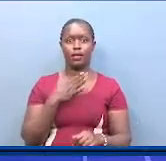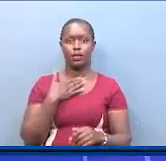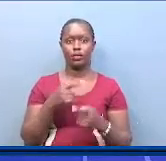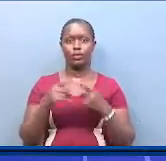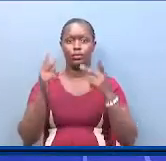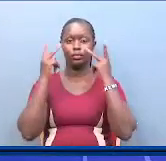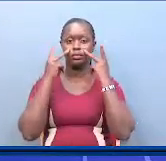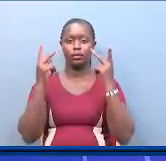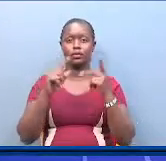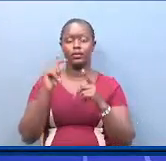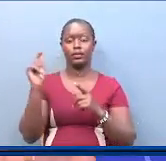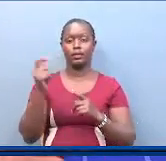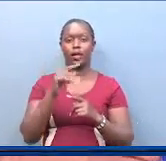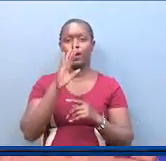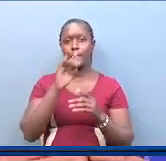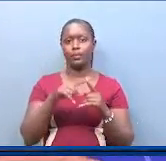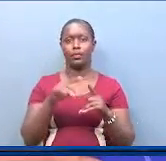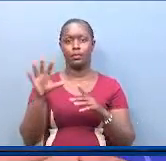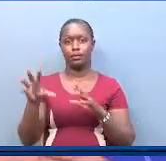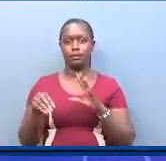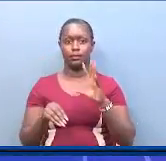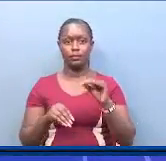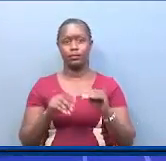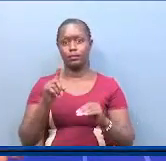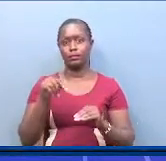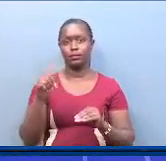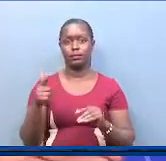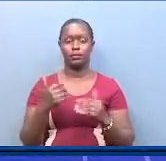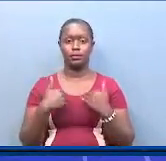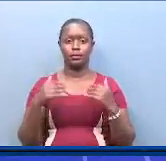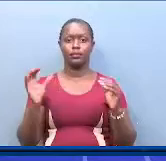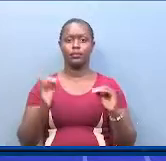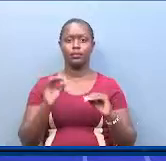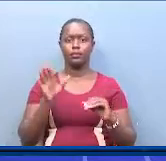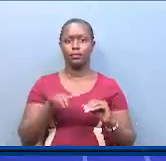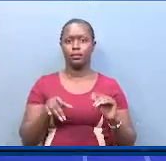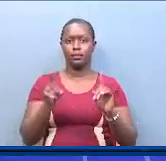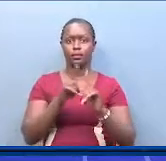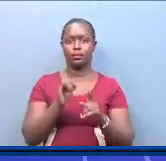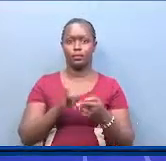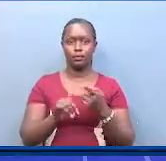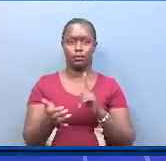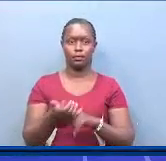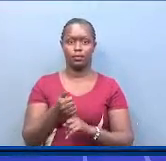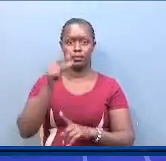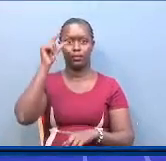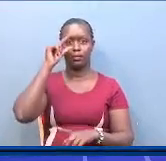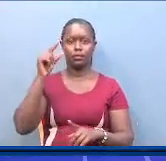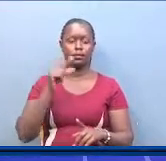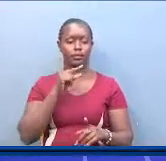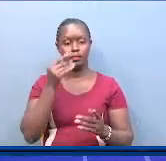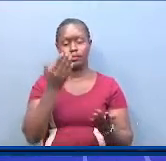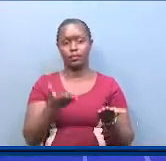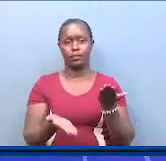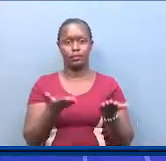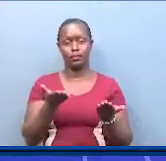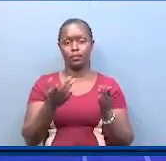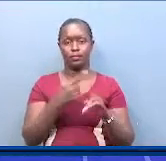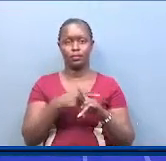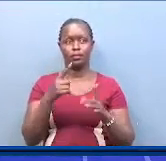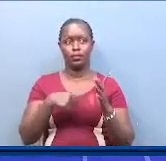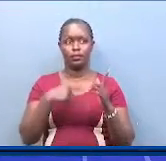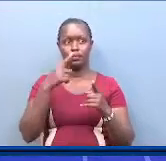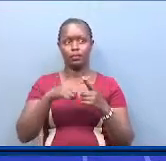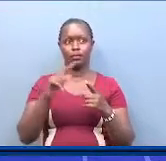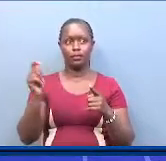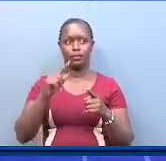to see Kenya being 50-50 like Rwanda. Uh-huh. We have more women so that we achieve the gender parity. But what we are saying, this